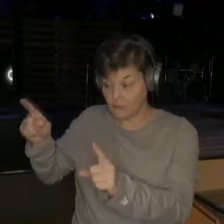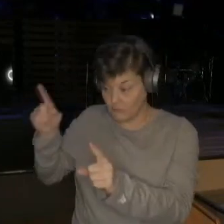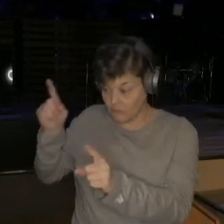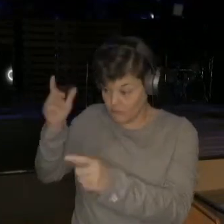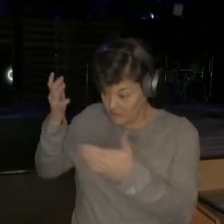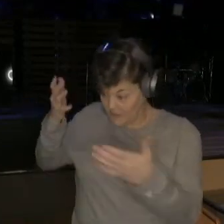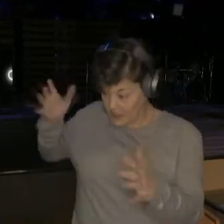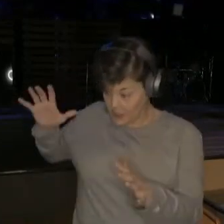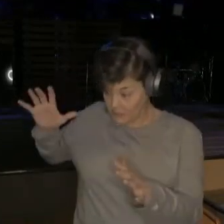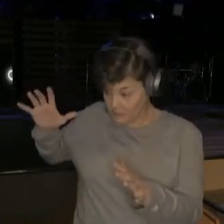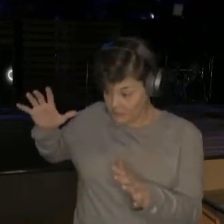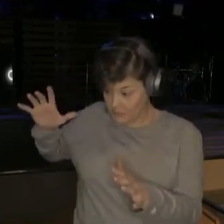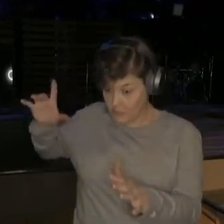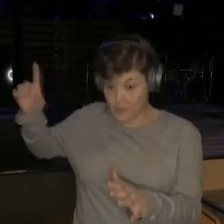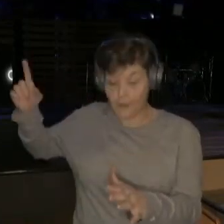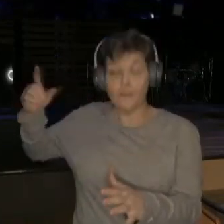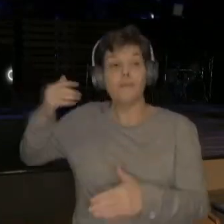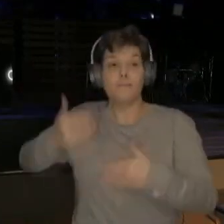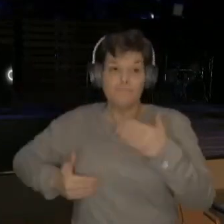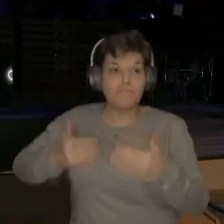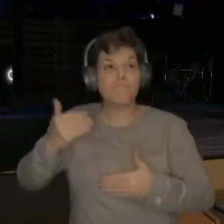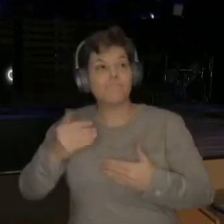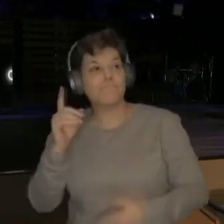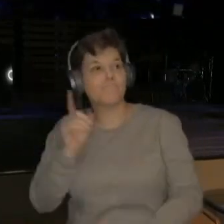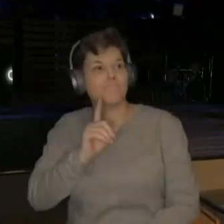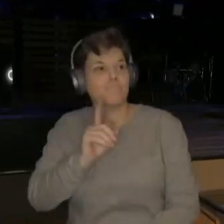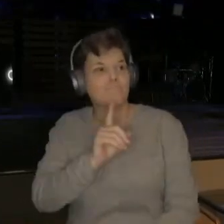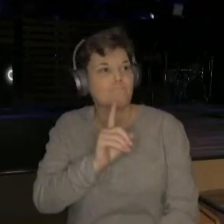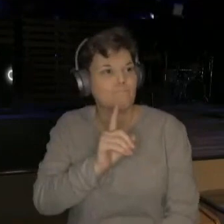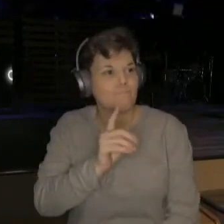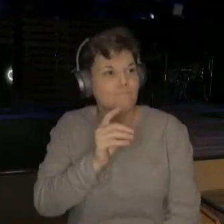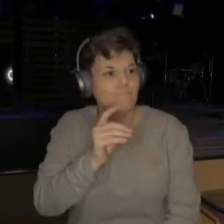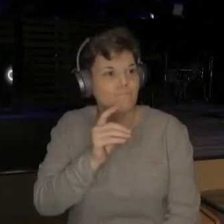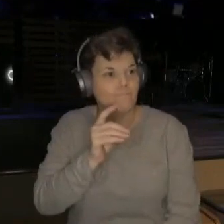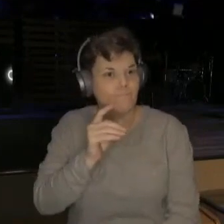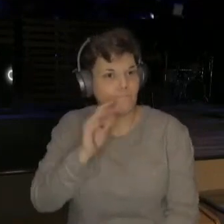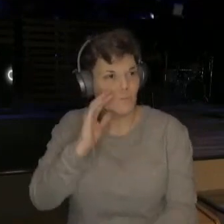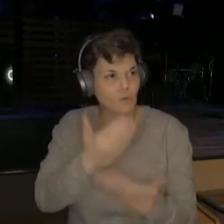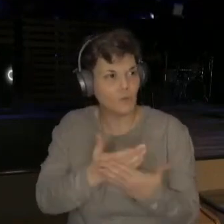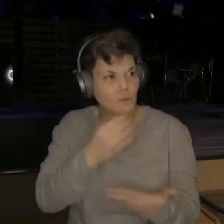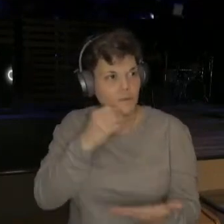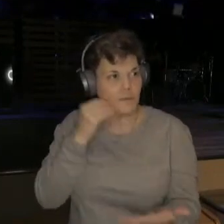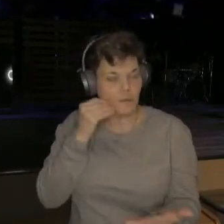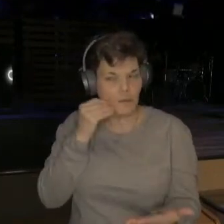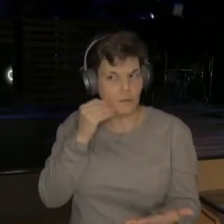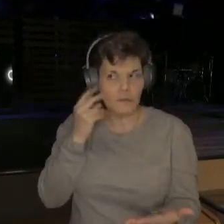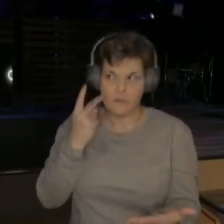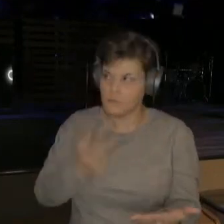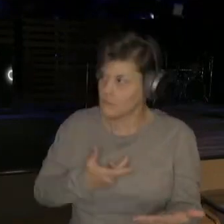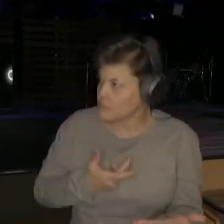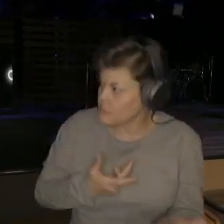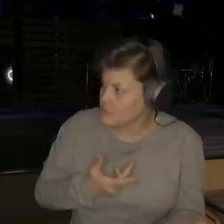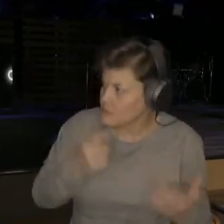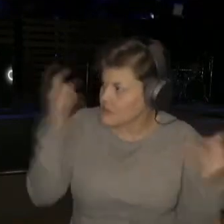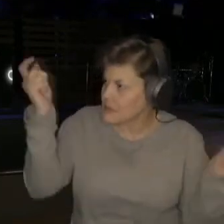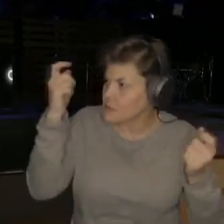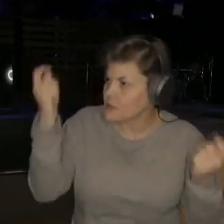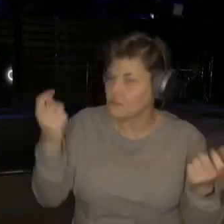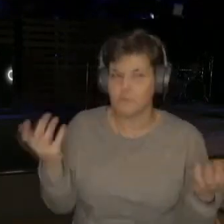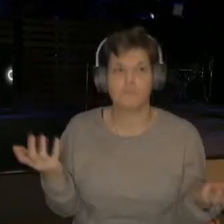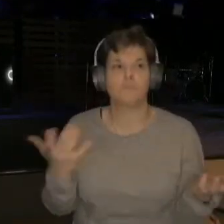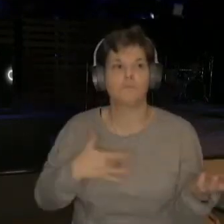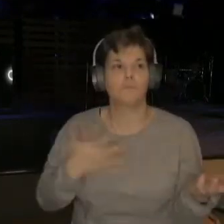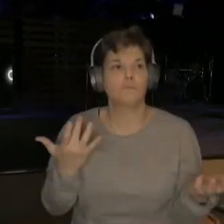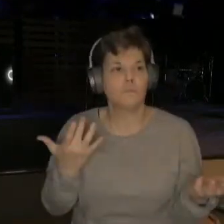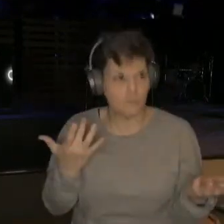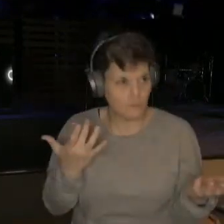And he called over to one of the servants and asked, What's going on? The servant replied, It's your brother,